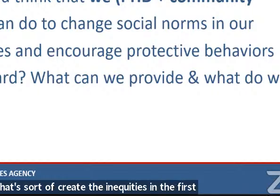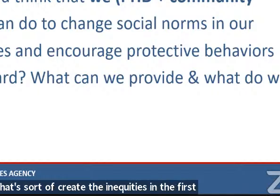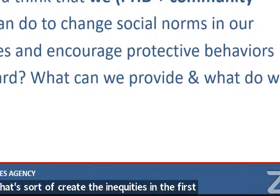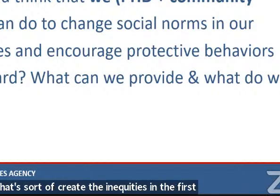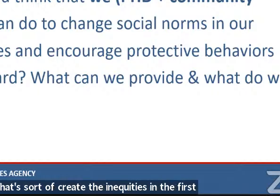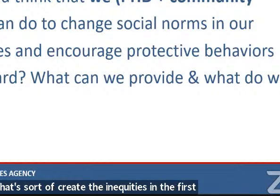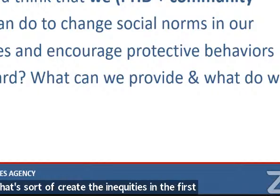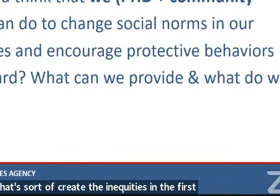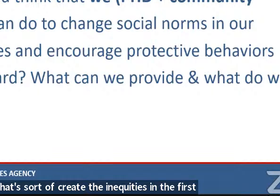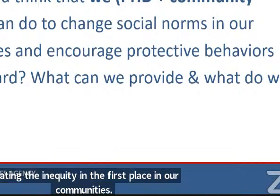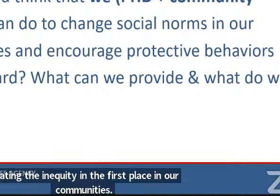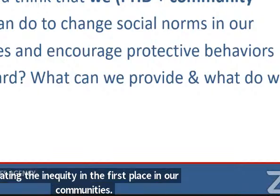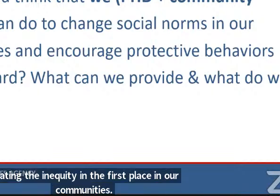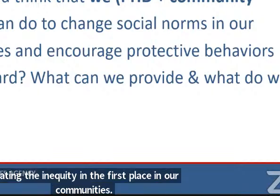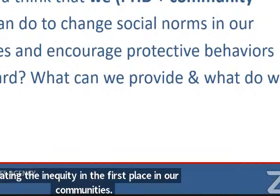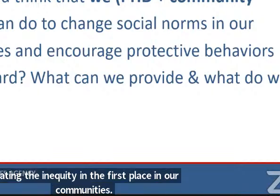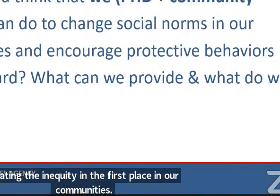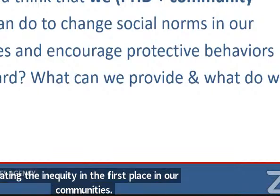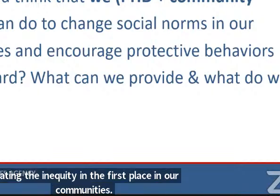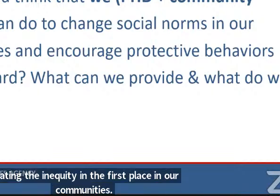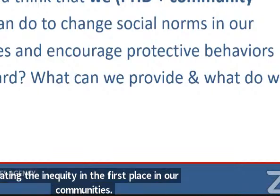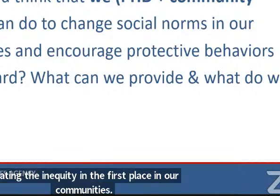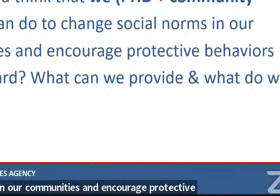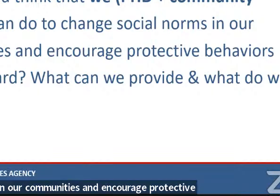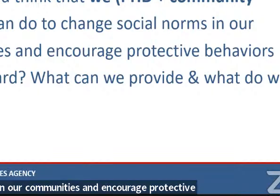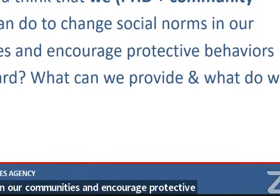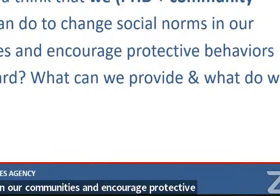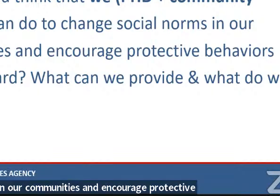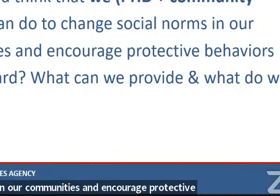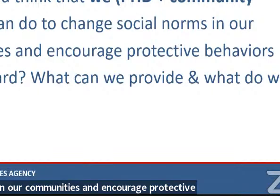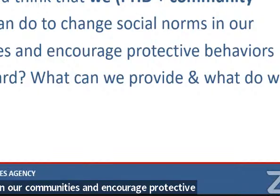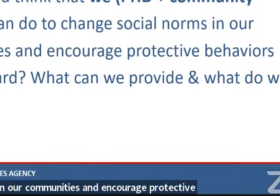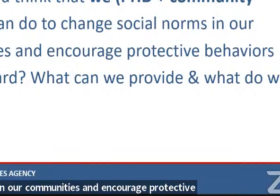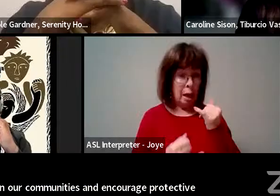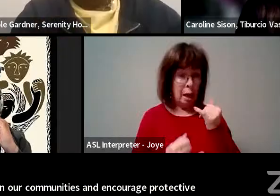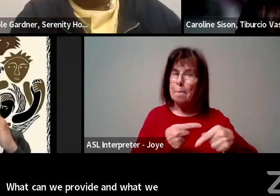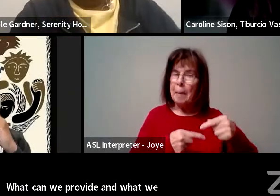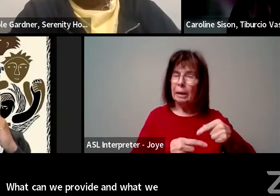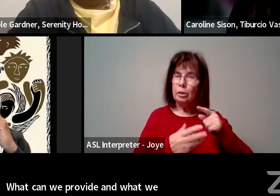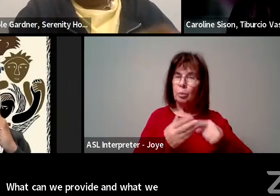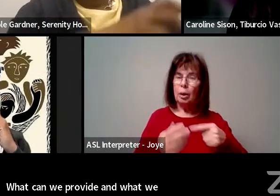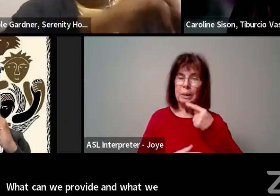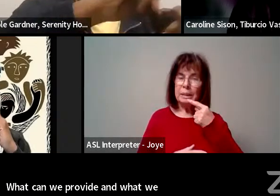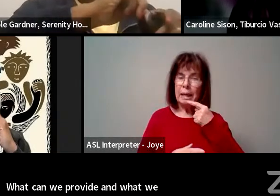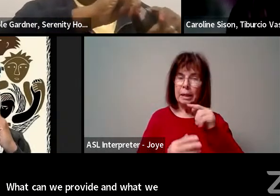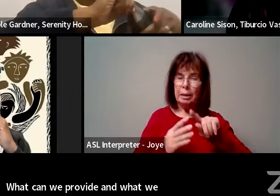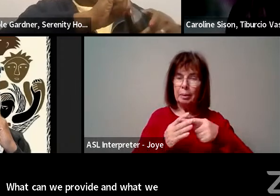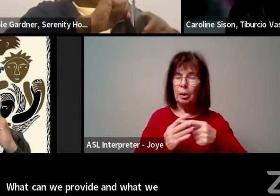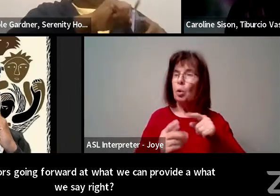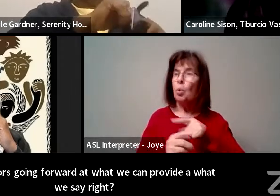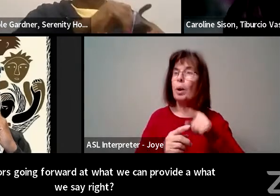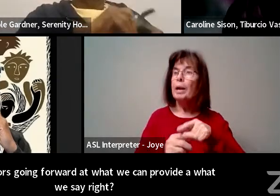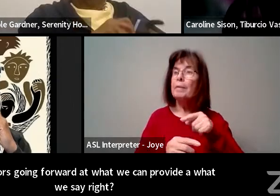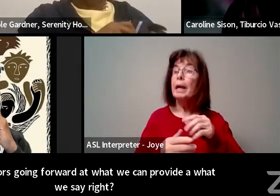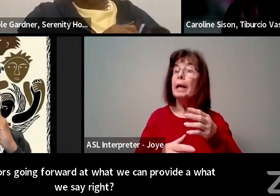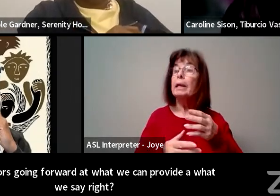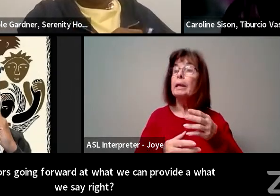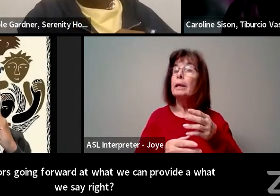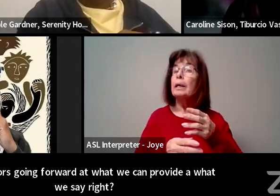It goes back to what was said at the beginning. Once they earn your trust and they trust and